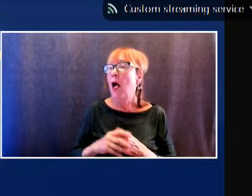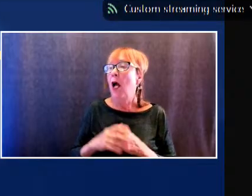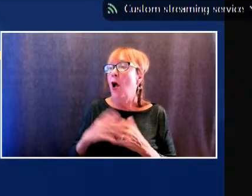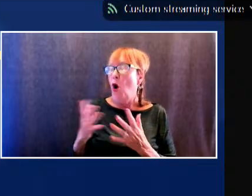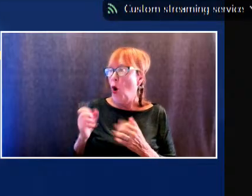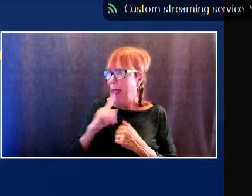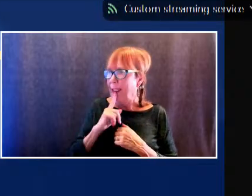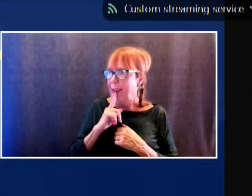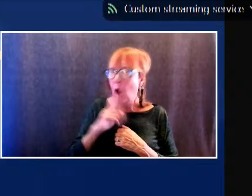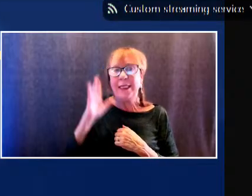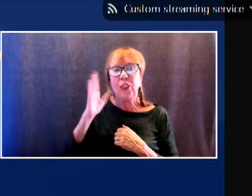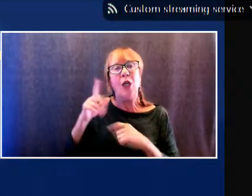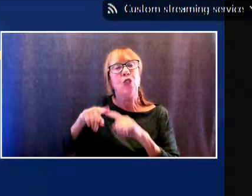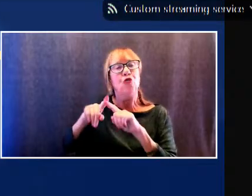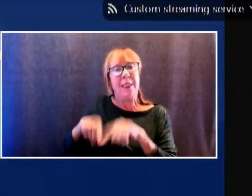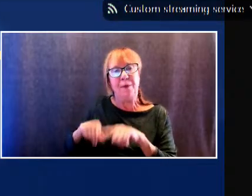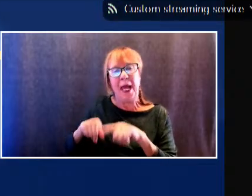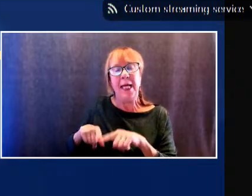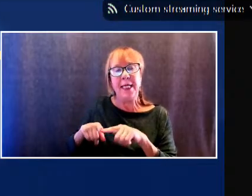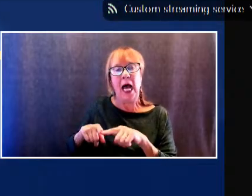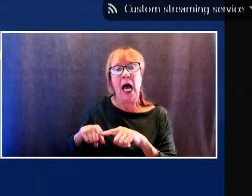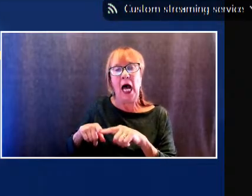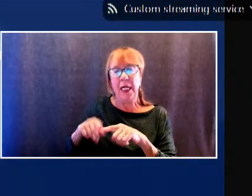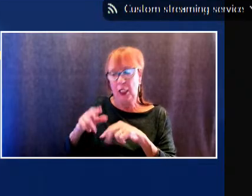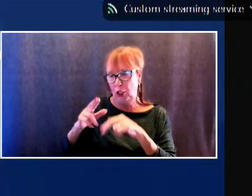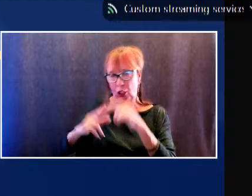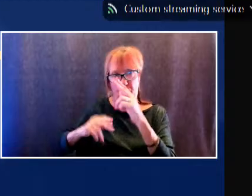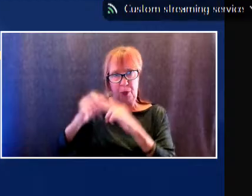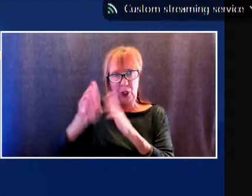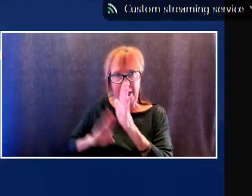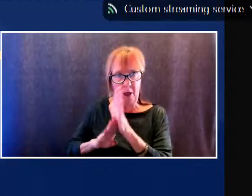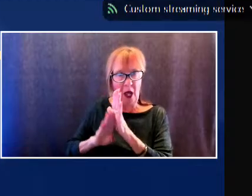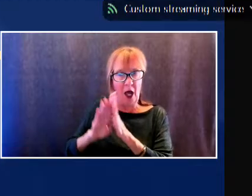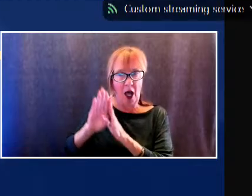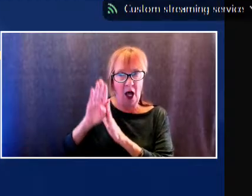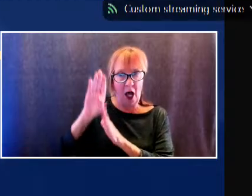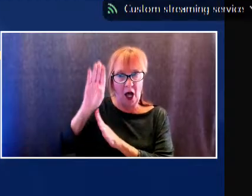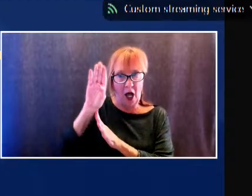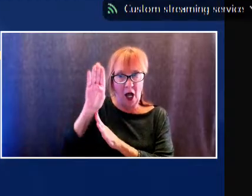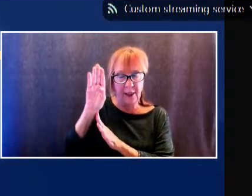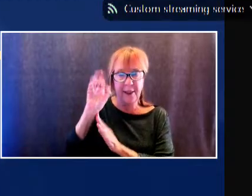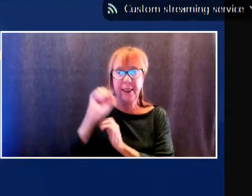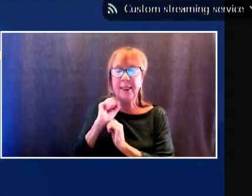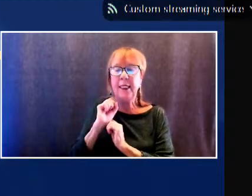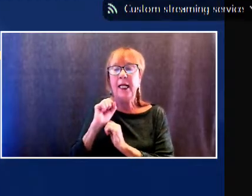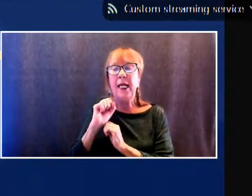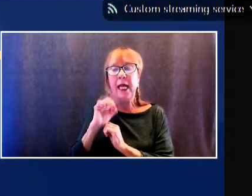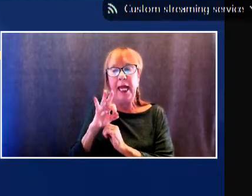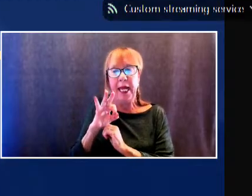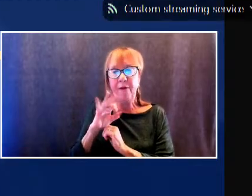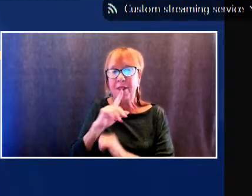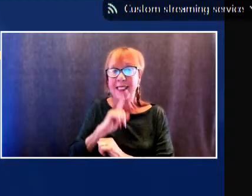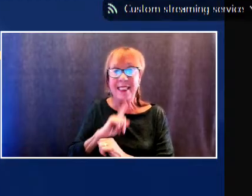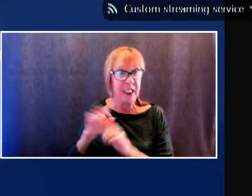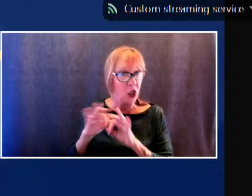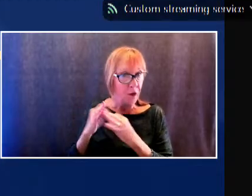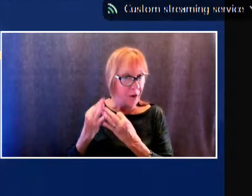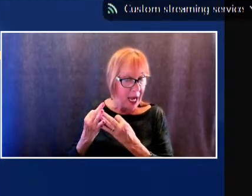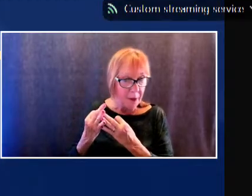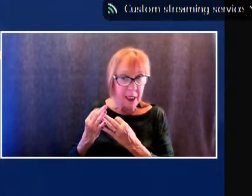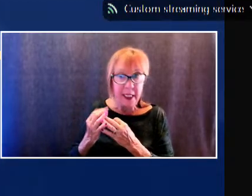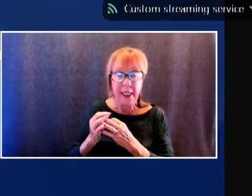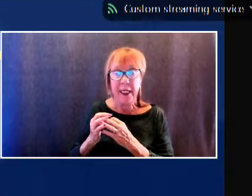the structure. If you are doing this within a single family structure and it's the